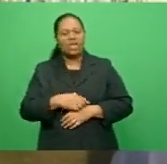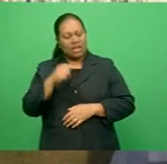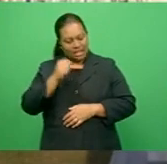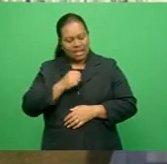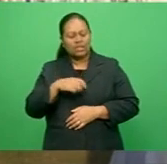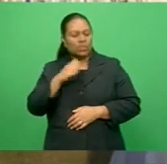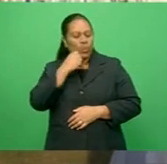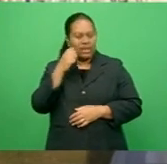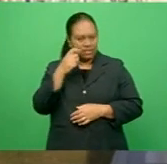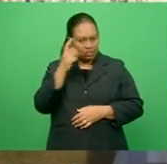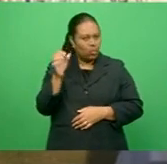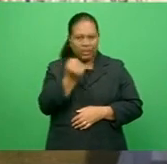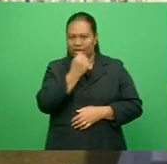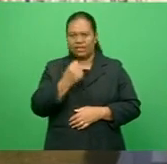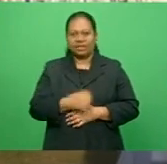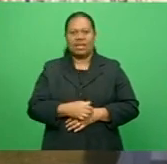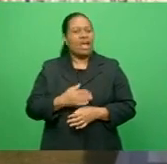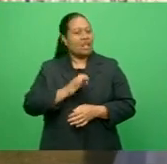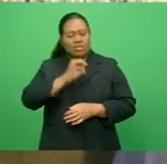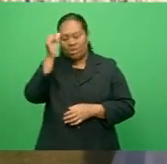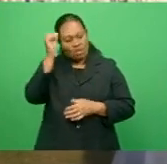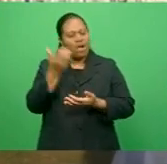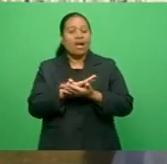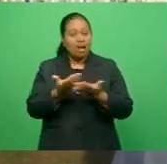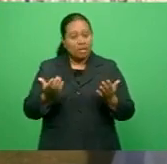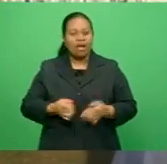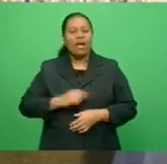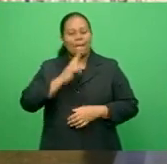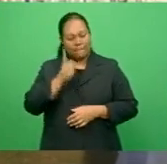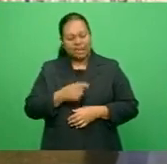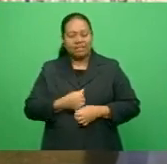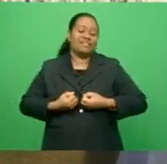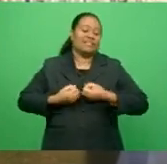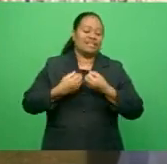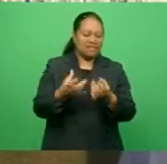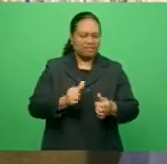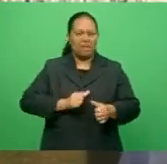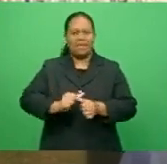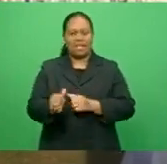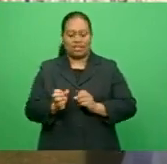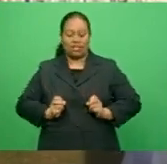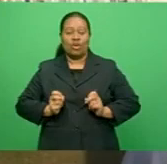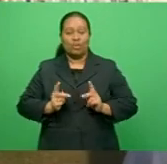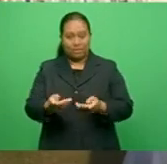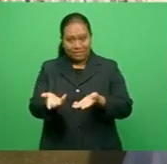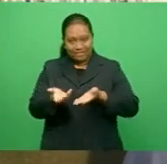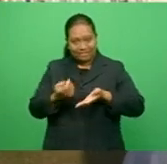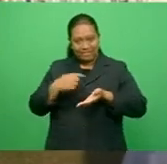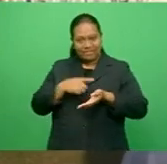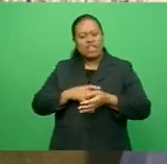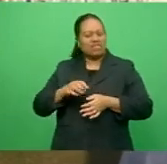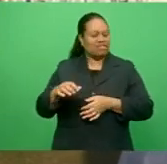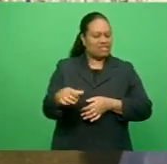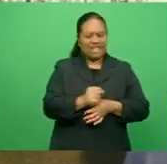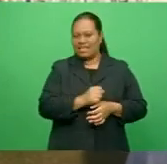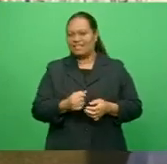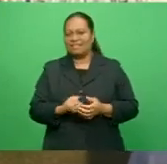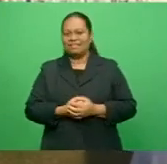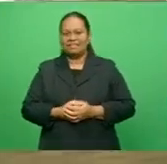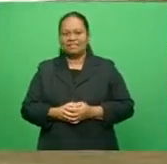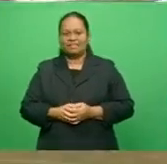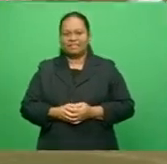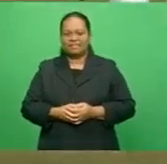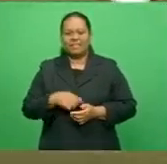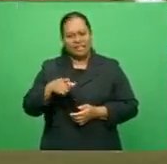this. I don't know how we're going to win it, but I gave all my best and that opportunity came, so I grabbed it with both hands, so I